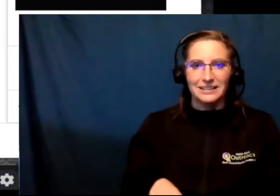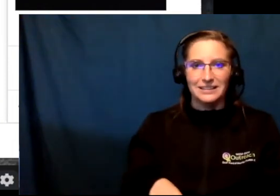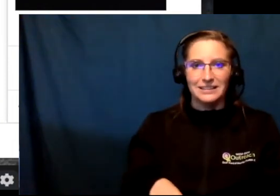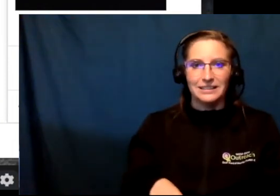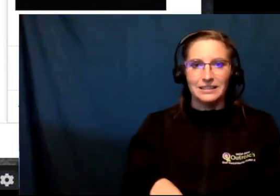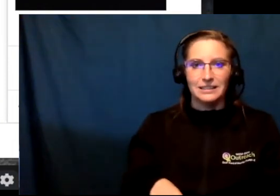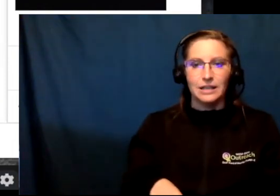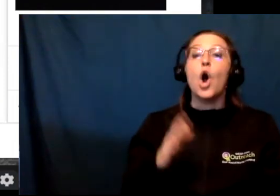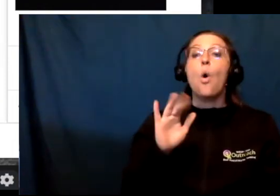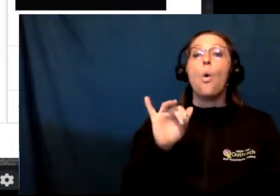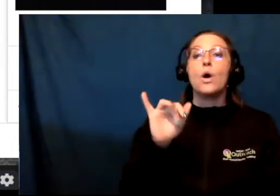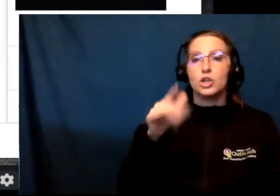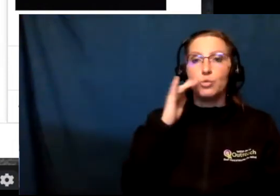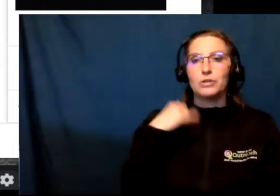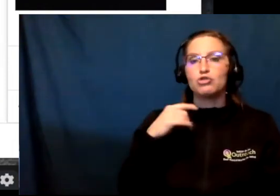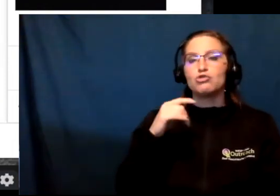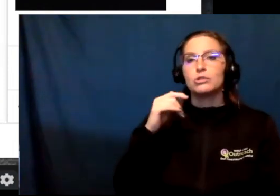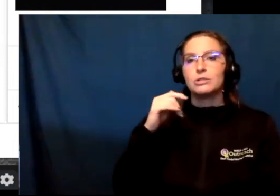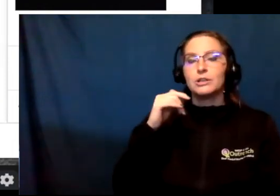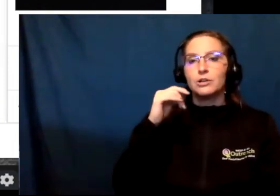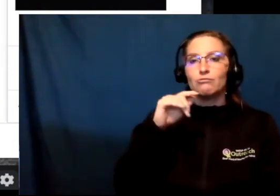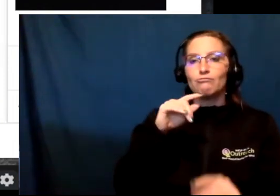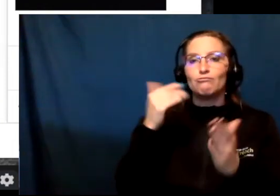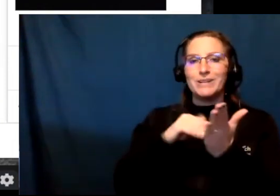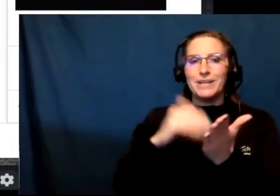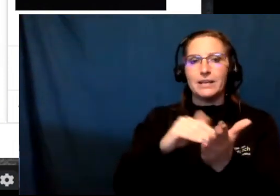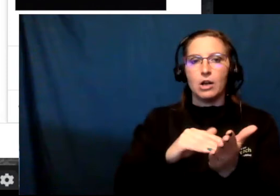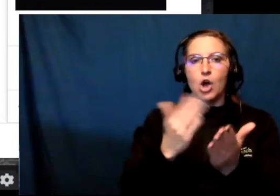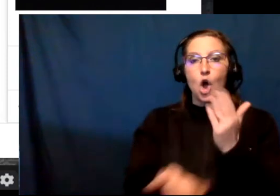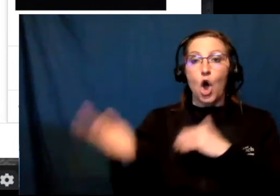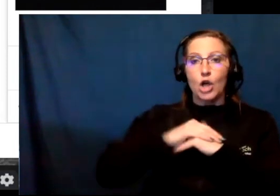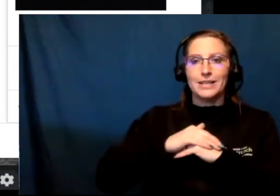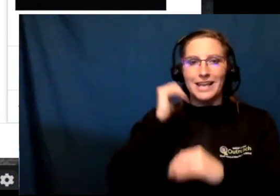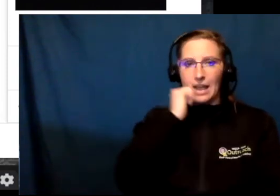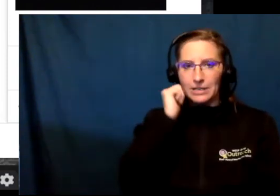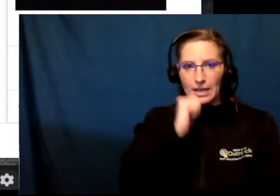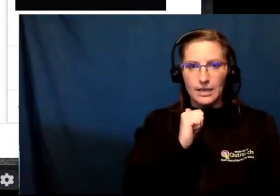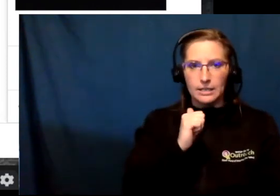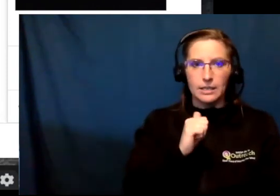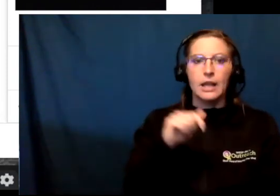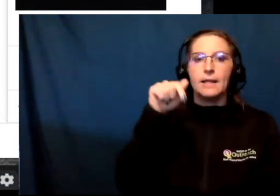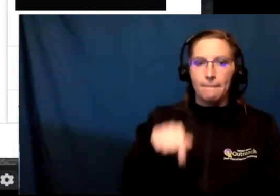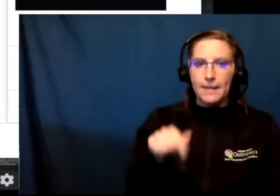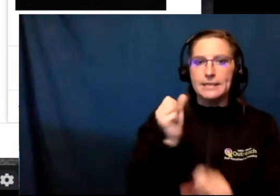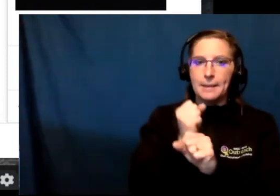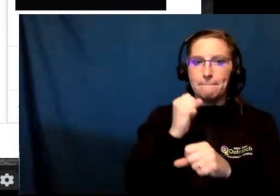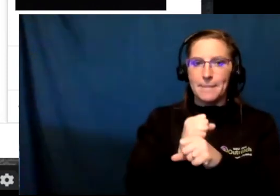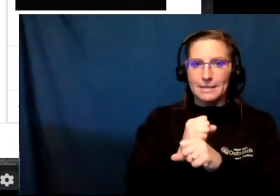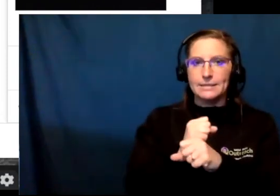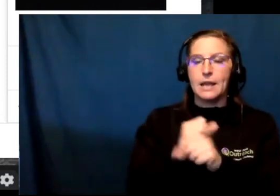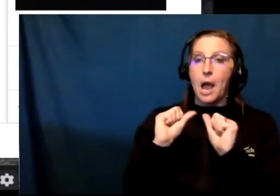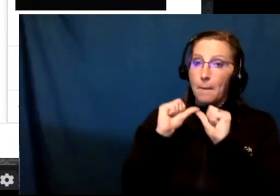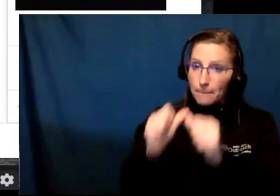and then, you want to repeat all day every day. So then this creates a permanent